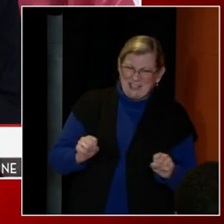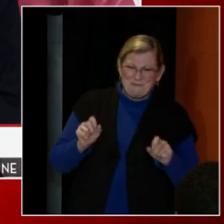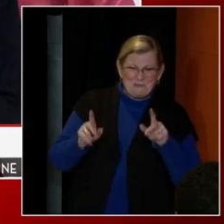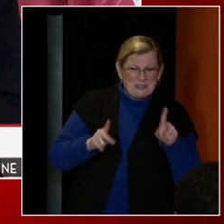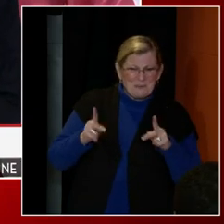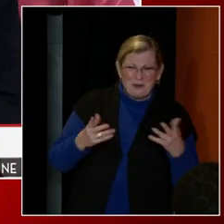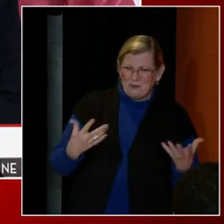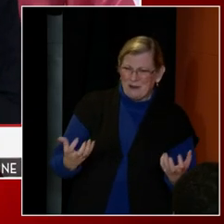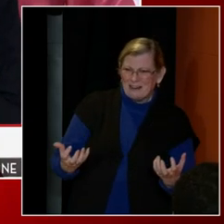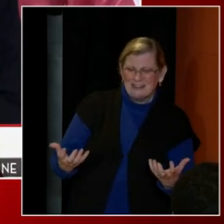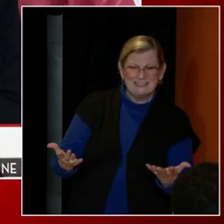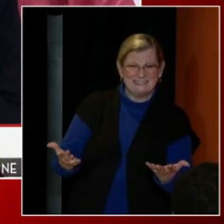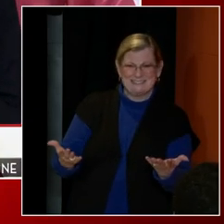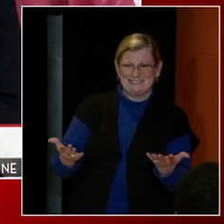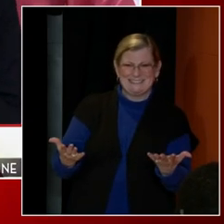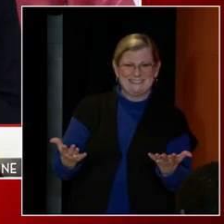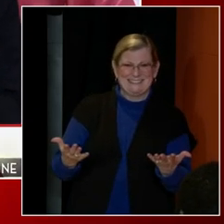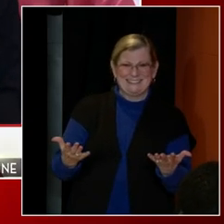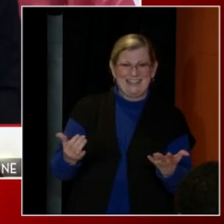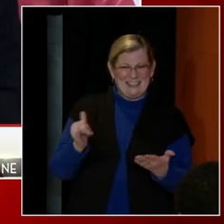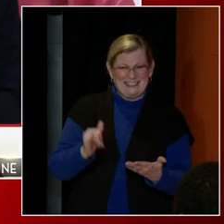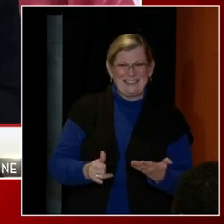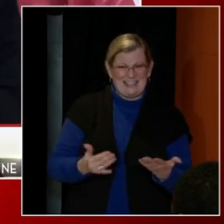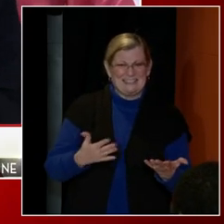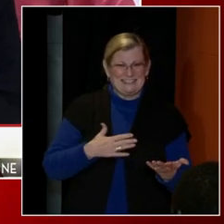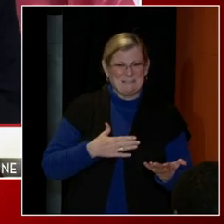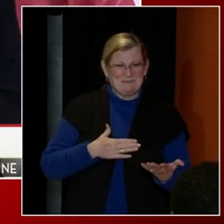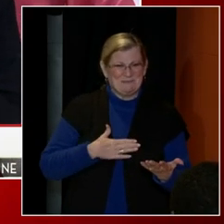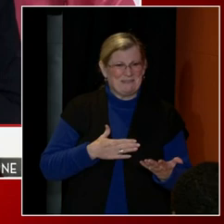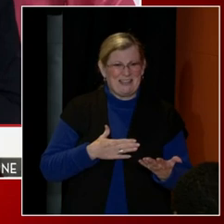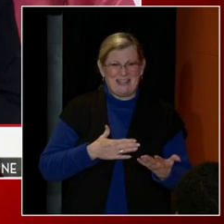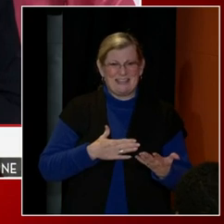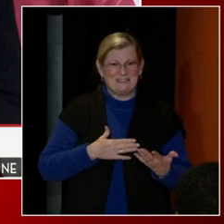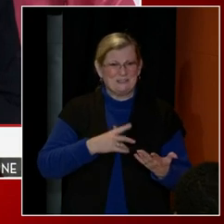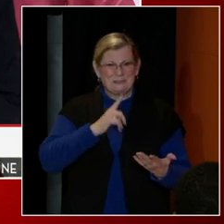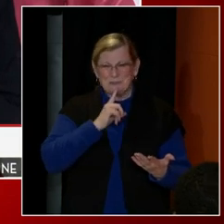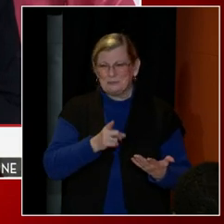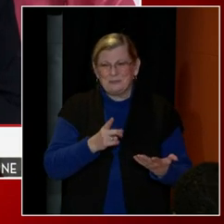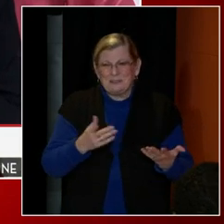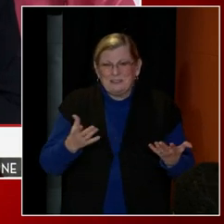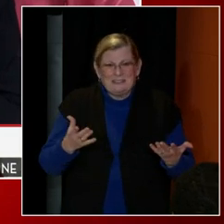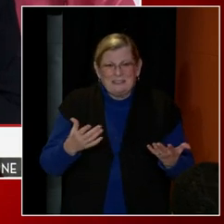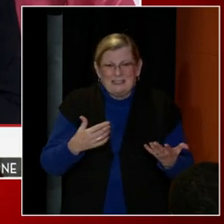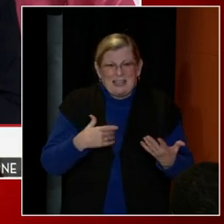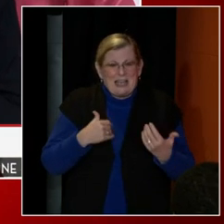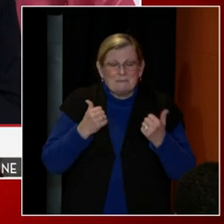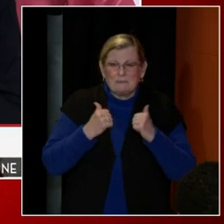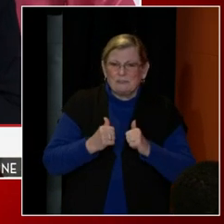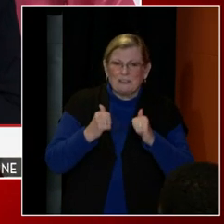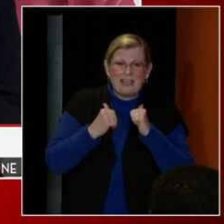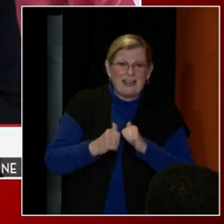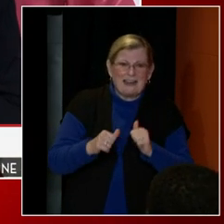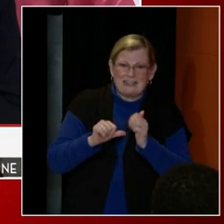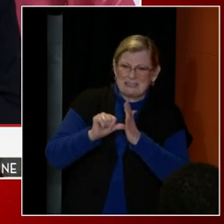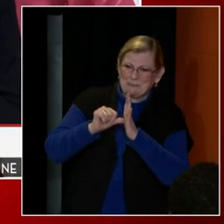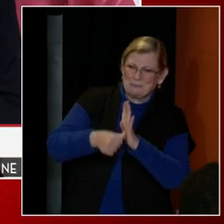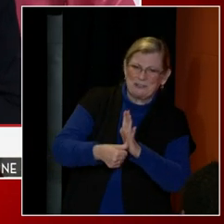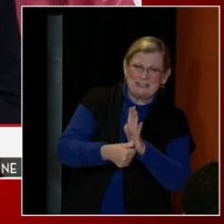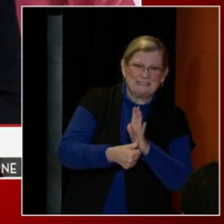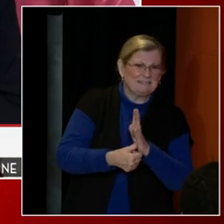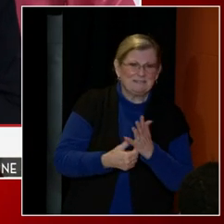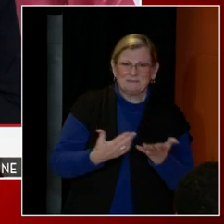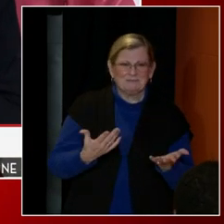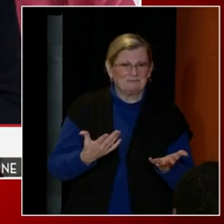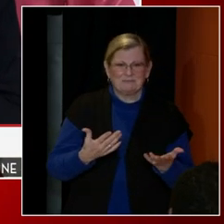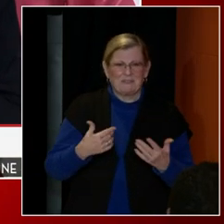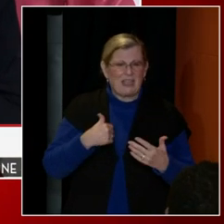then that's how I feel. This is just my truth. It's not me trying to, again, be a poster child for anybody. This is just